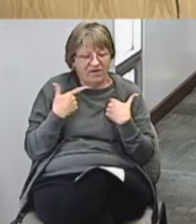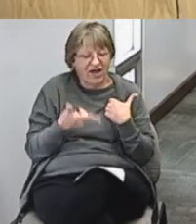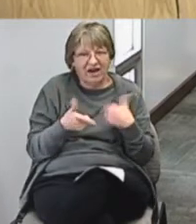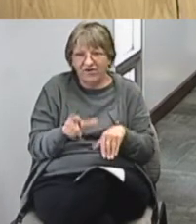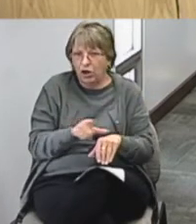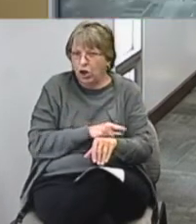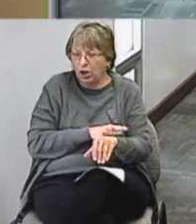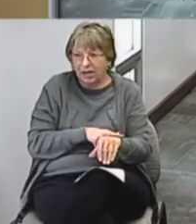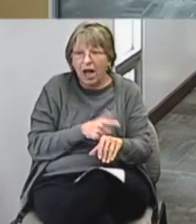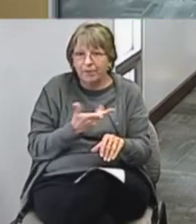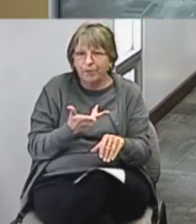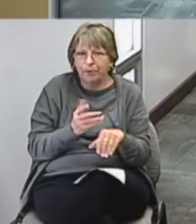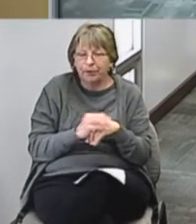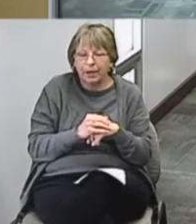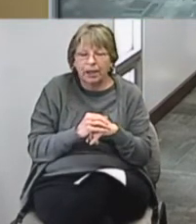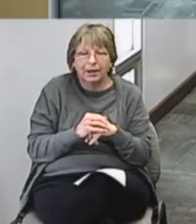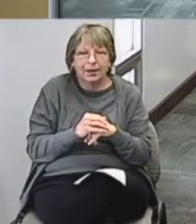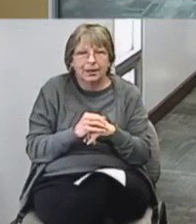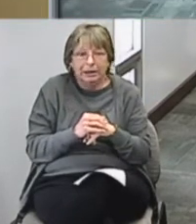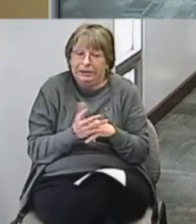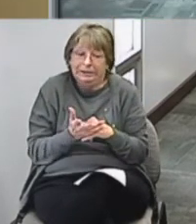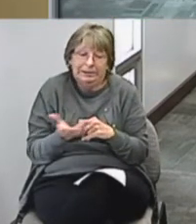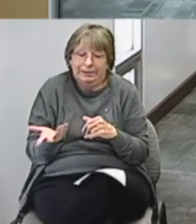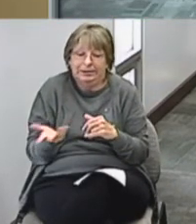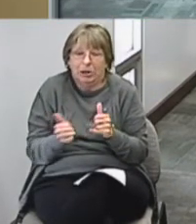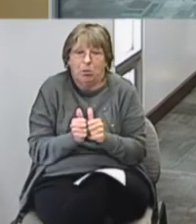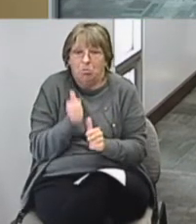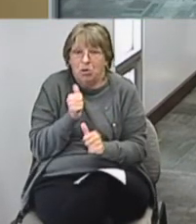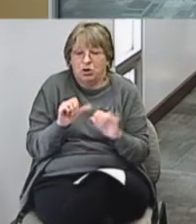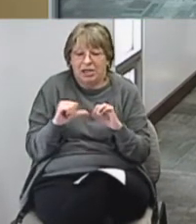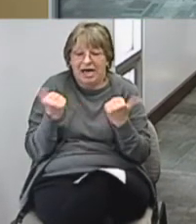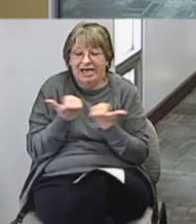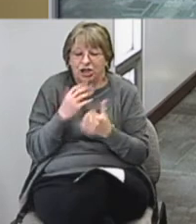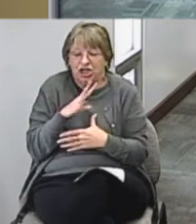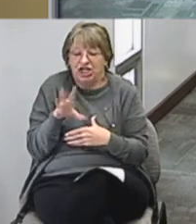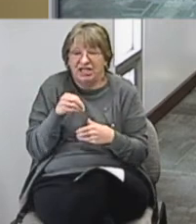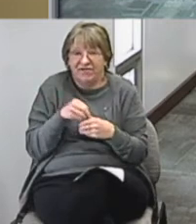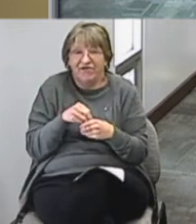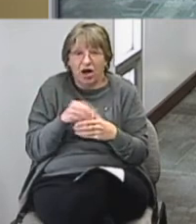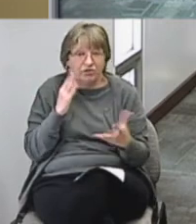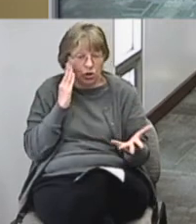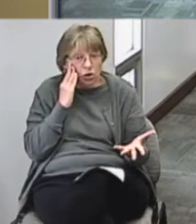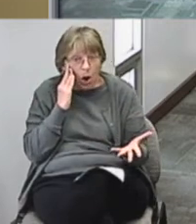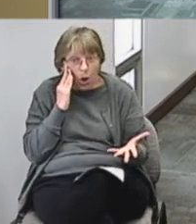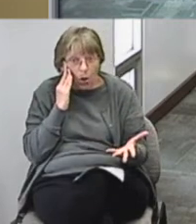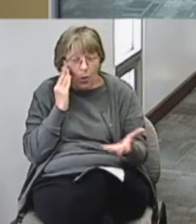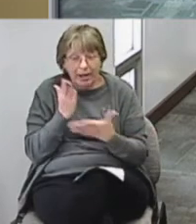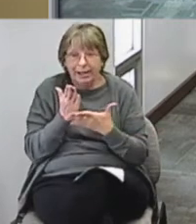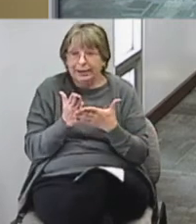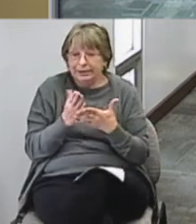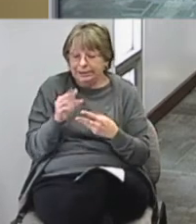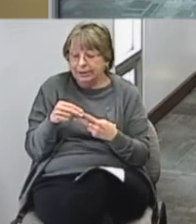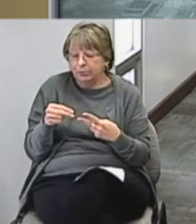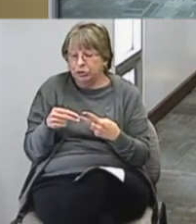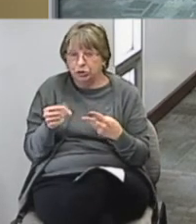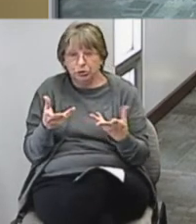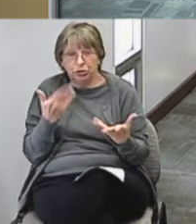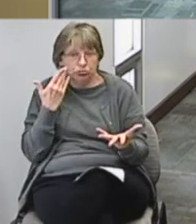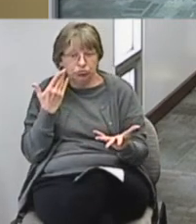some time. And most of the agencies involved in that know of it. Some choose probably, I don't even know if some of those,